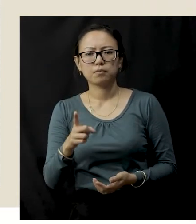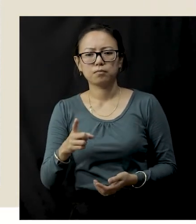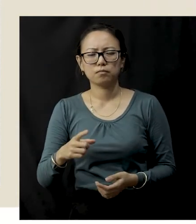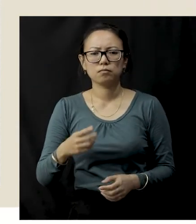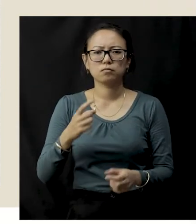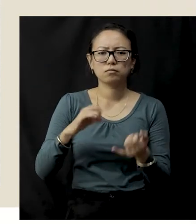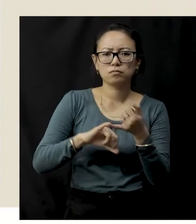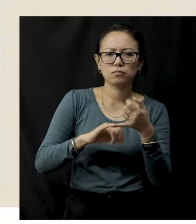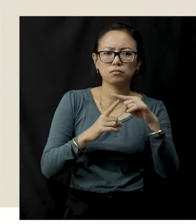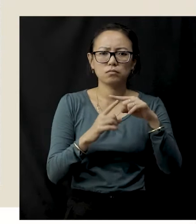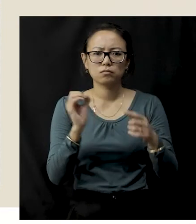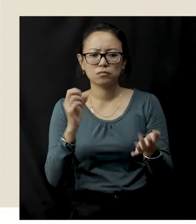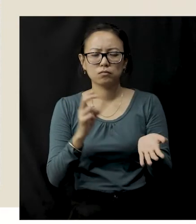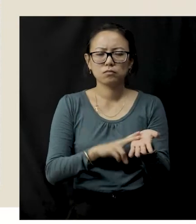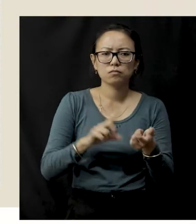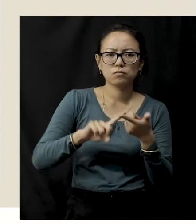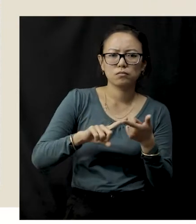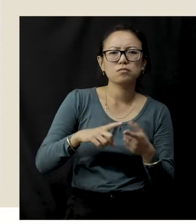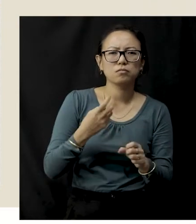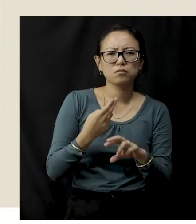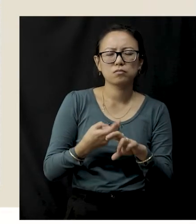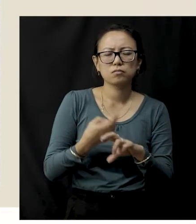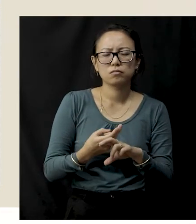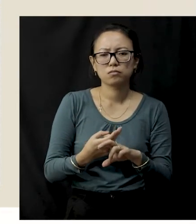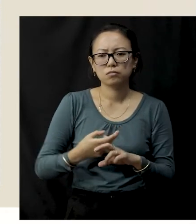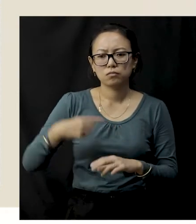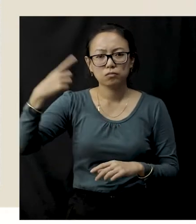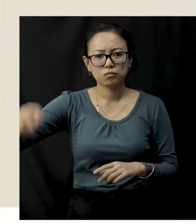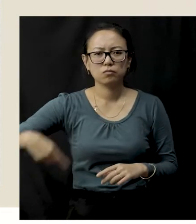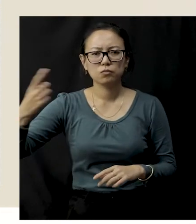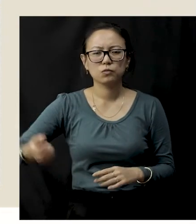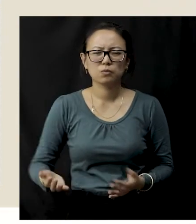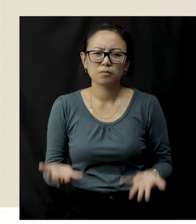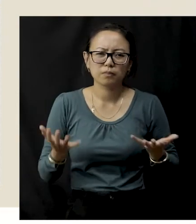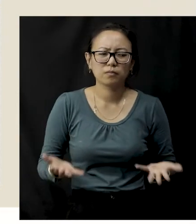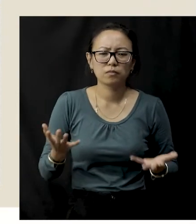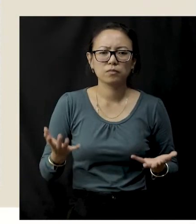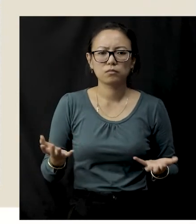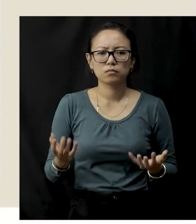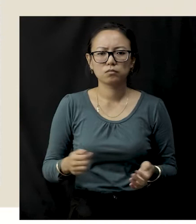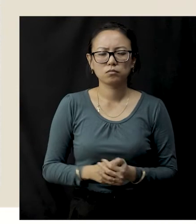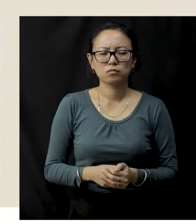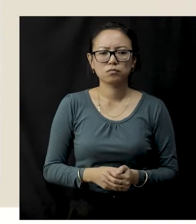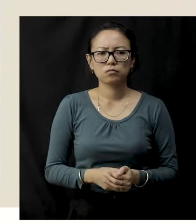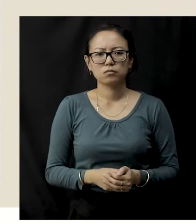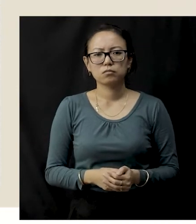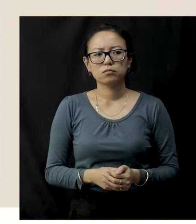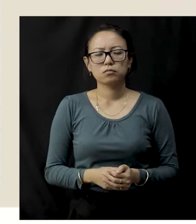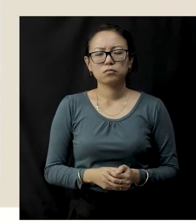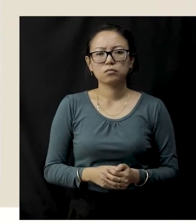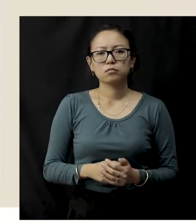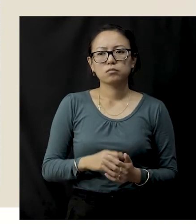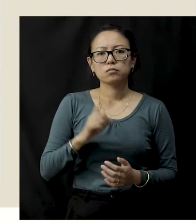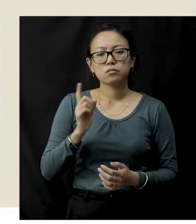generation, these wheels were later made lighter, that means less heavy, and were also made of metal,